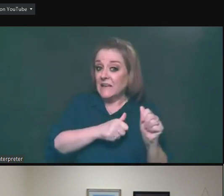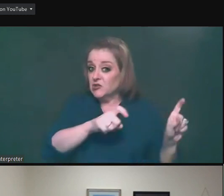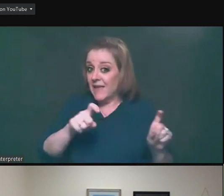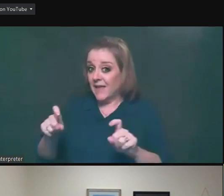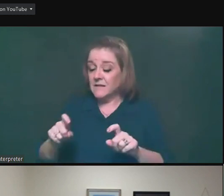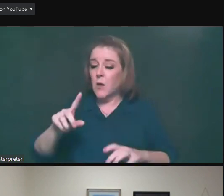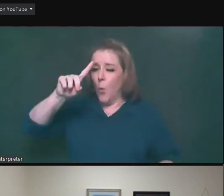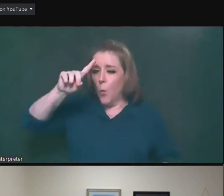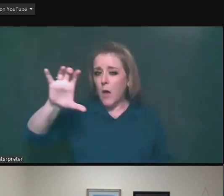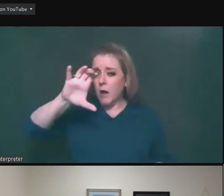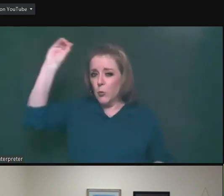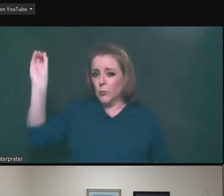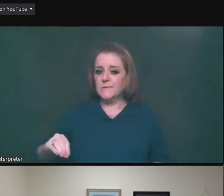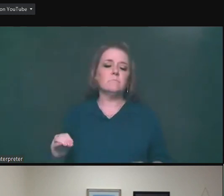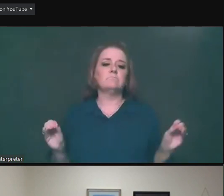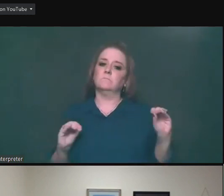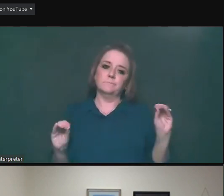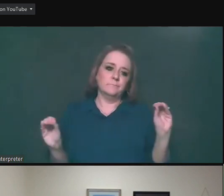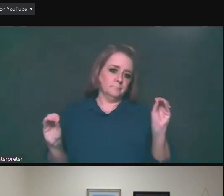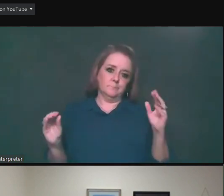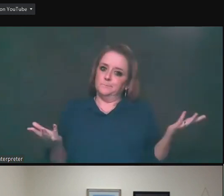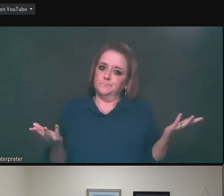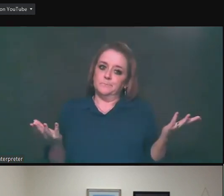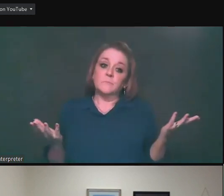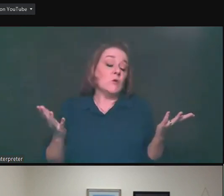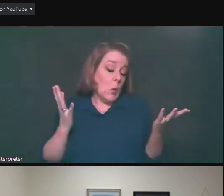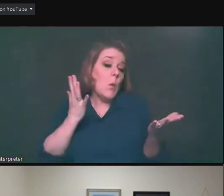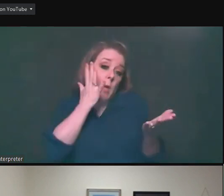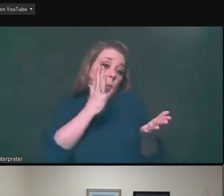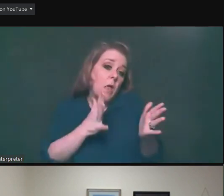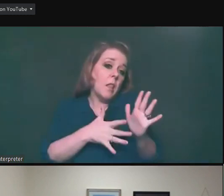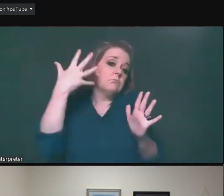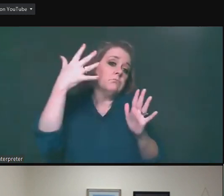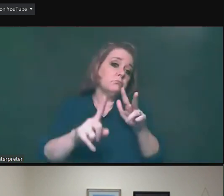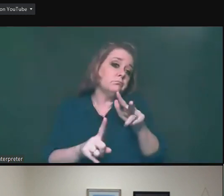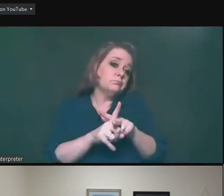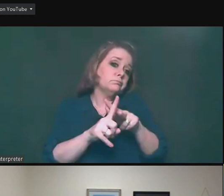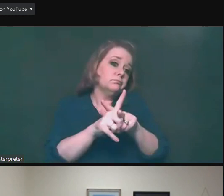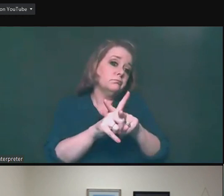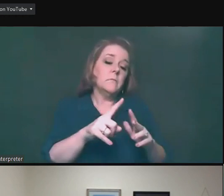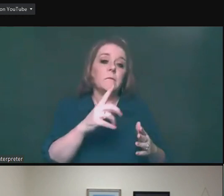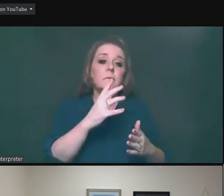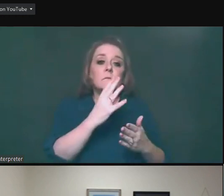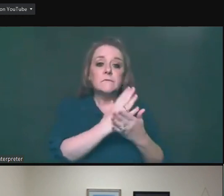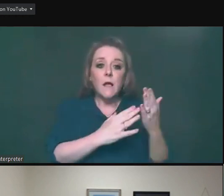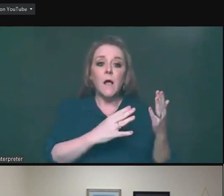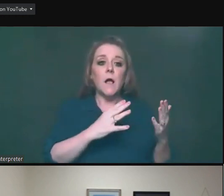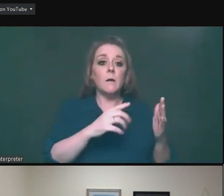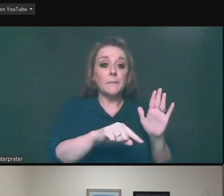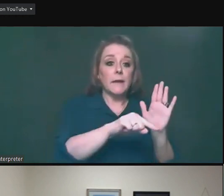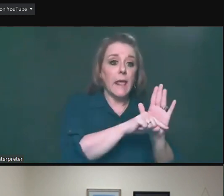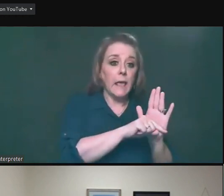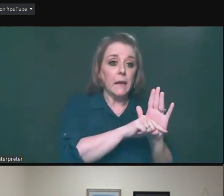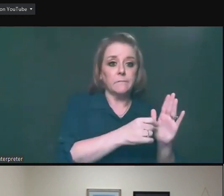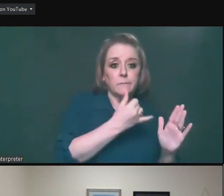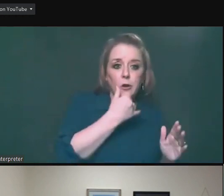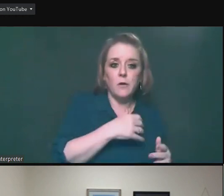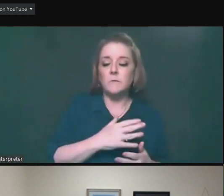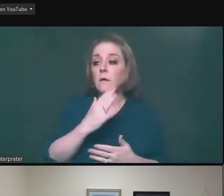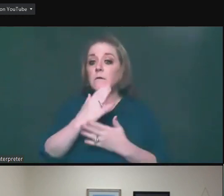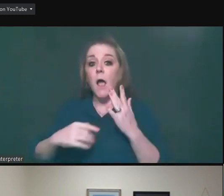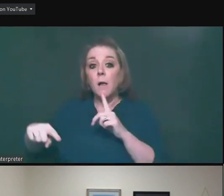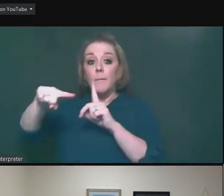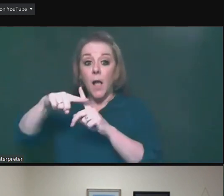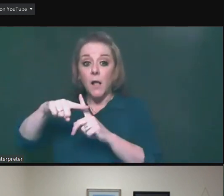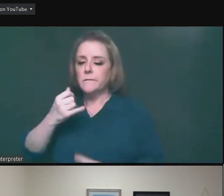accurate. And so there's going to be false negatives, and then there's going to be false positives. And it's a fine line between having enough